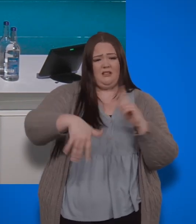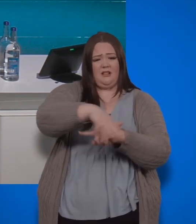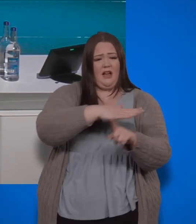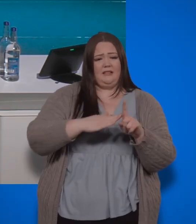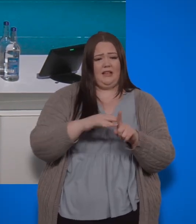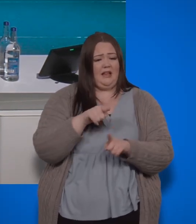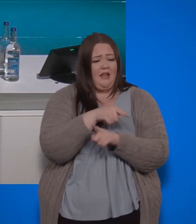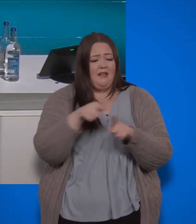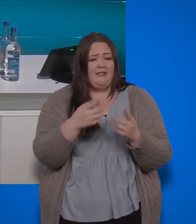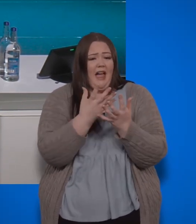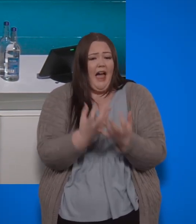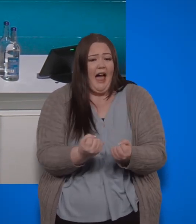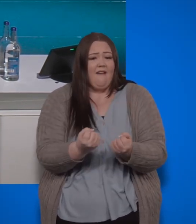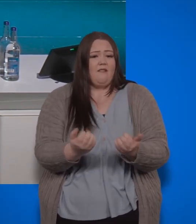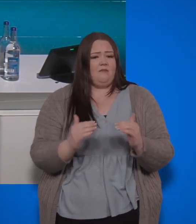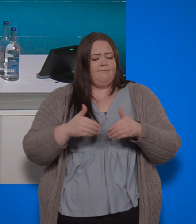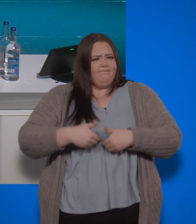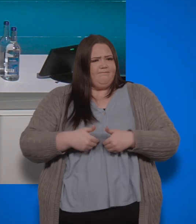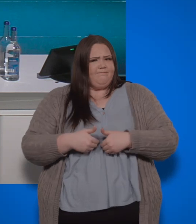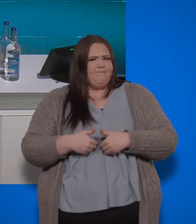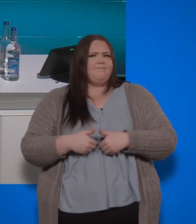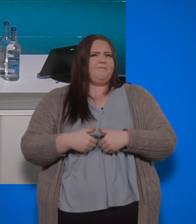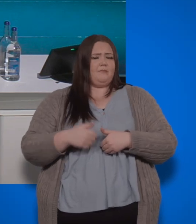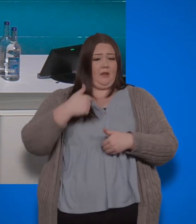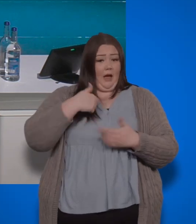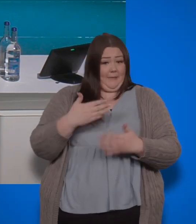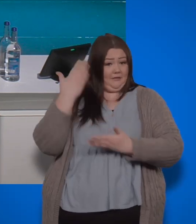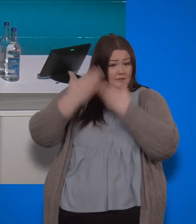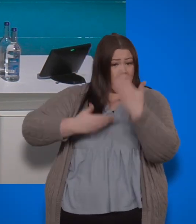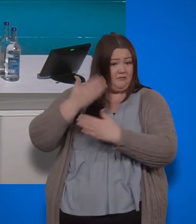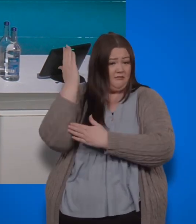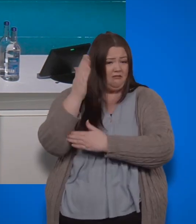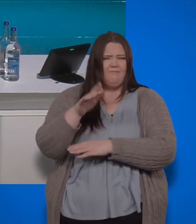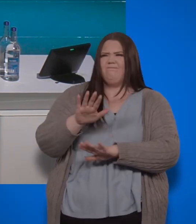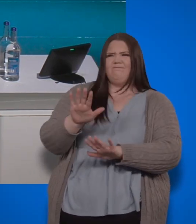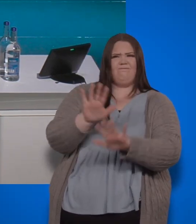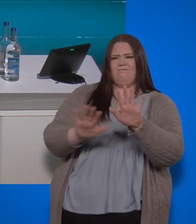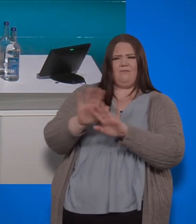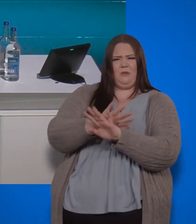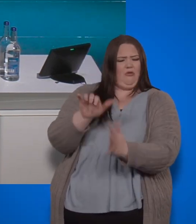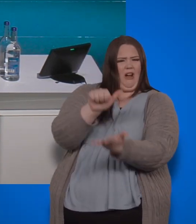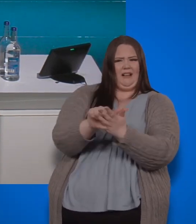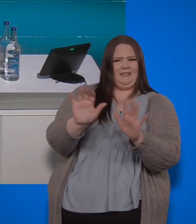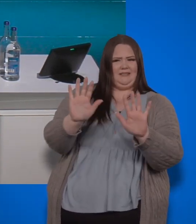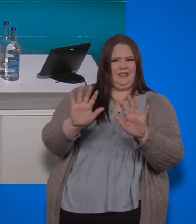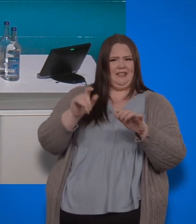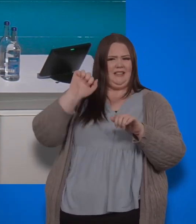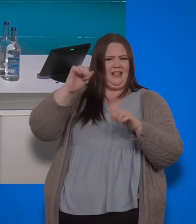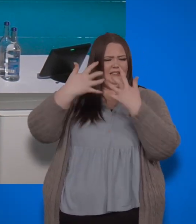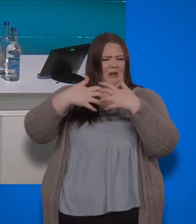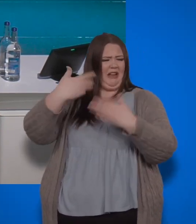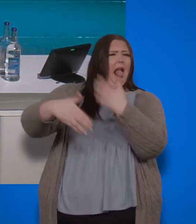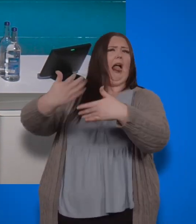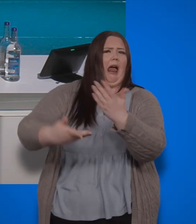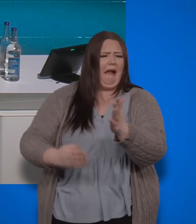many people in our society have a deep intuition that this direction that I've been talking about, it cannot be right. It cannot